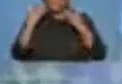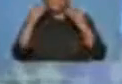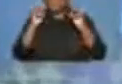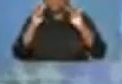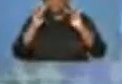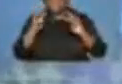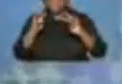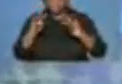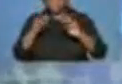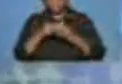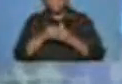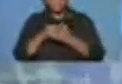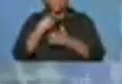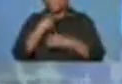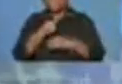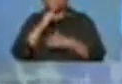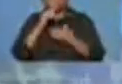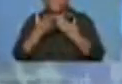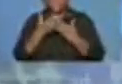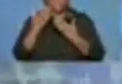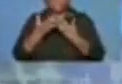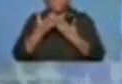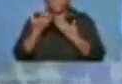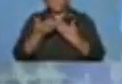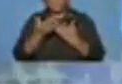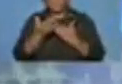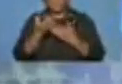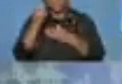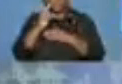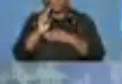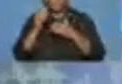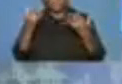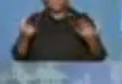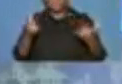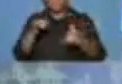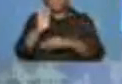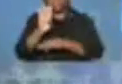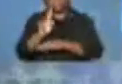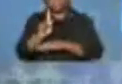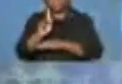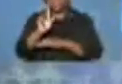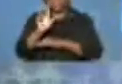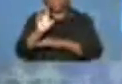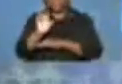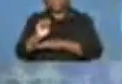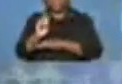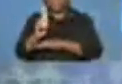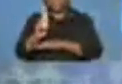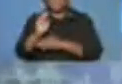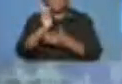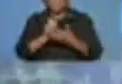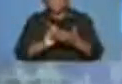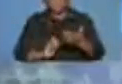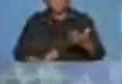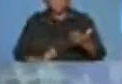The role's not been easy, but after a protracted negotiation process, the Bahamas Public Services Union today signed on the dotted